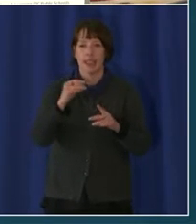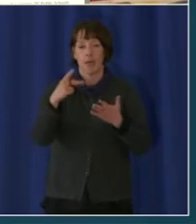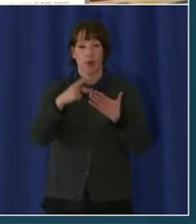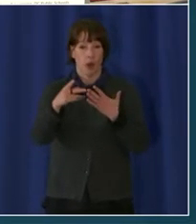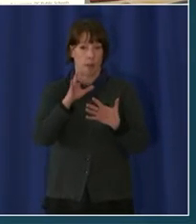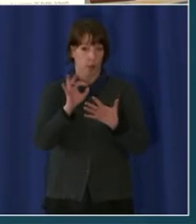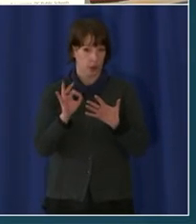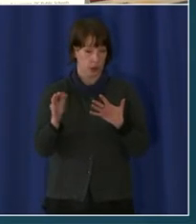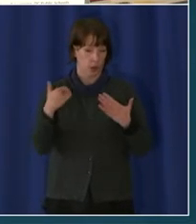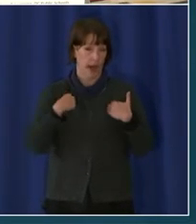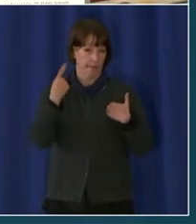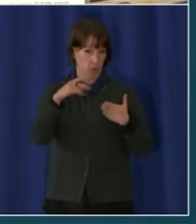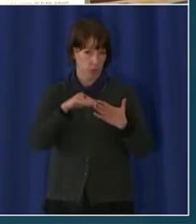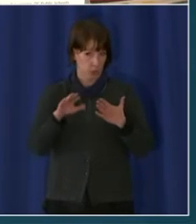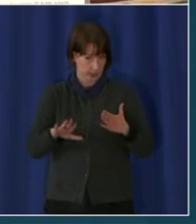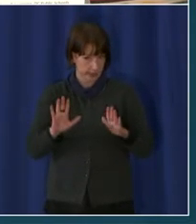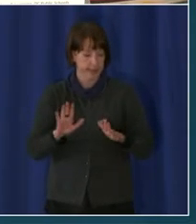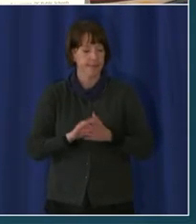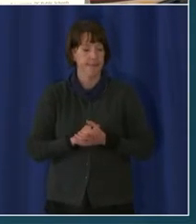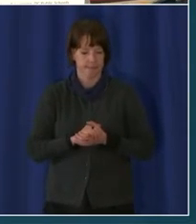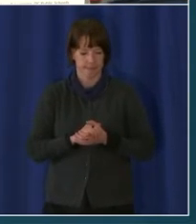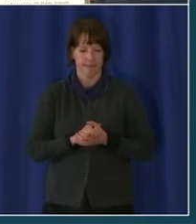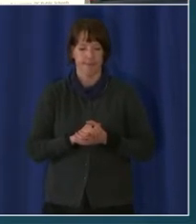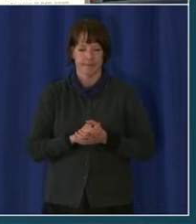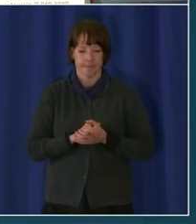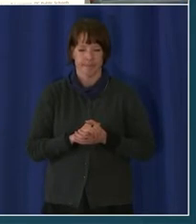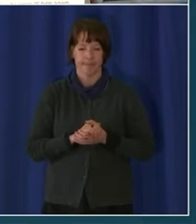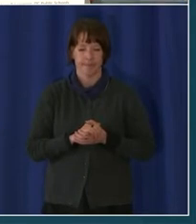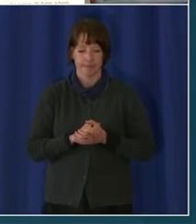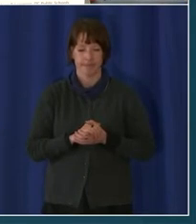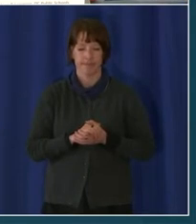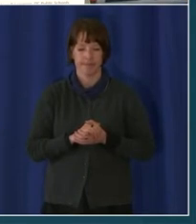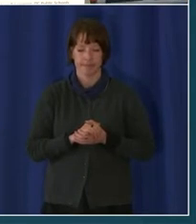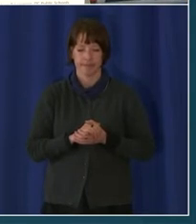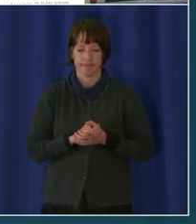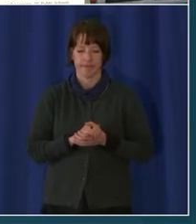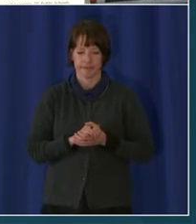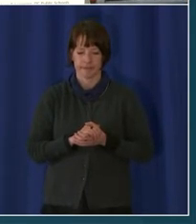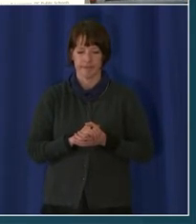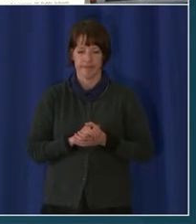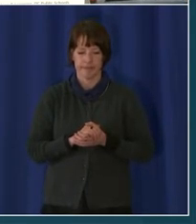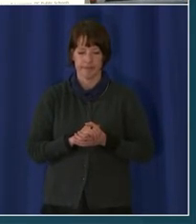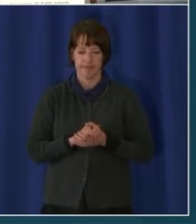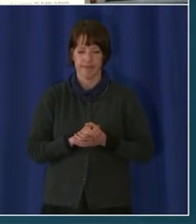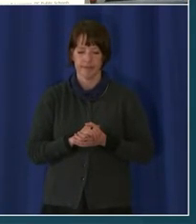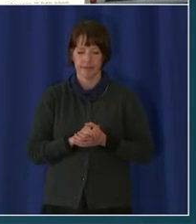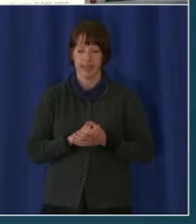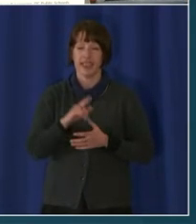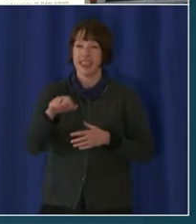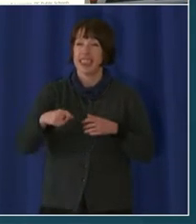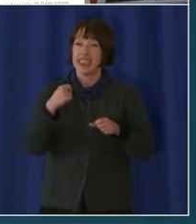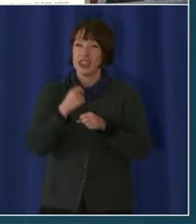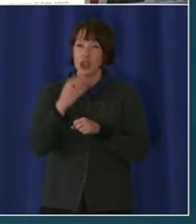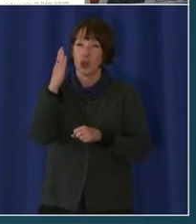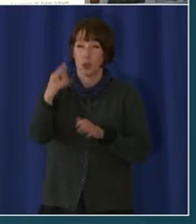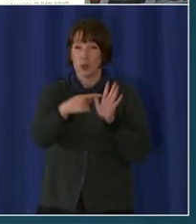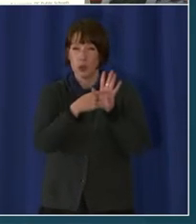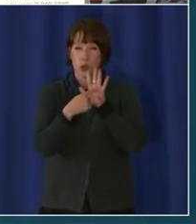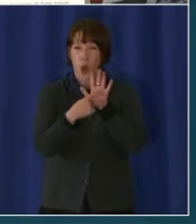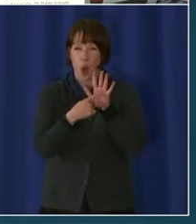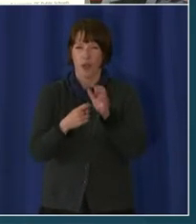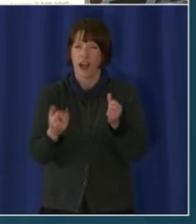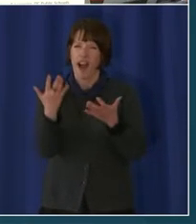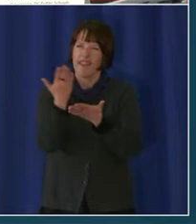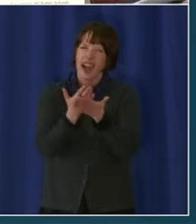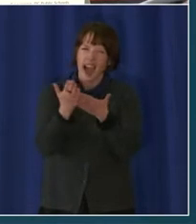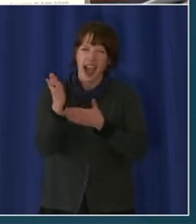options we have for our students. This year, we will feature a lot of